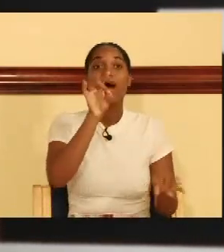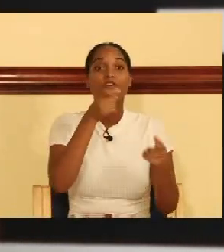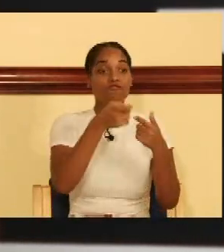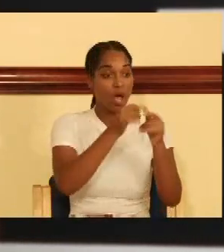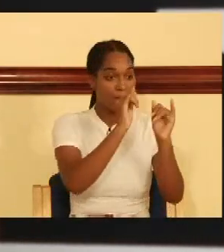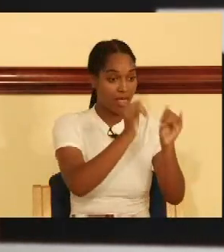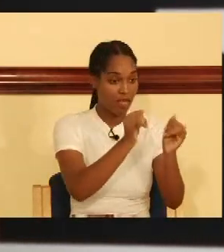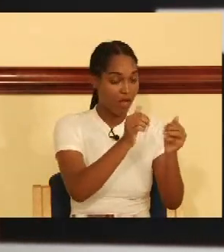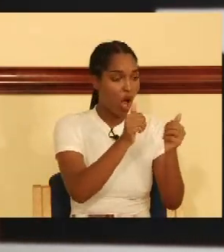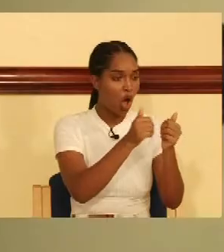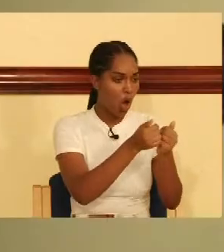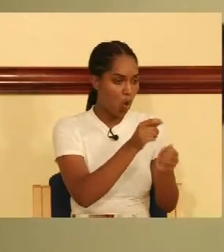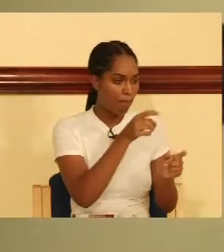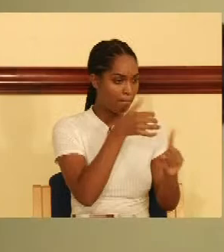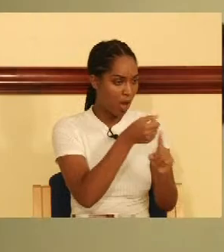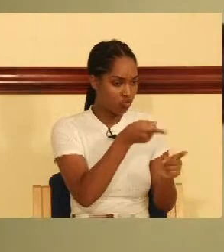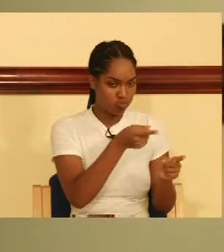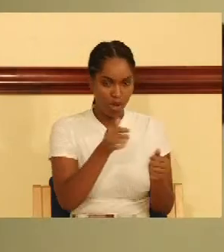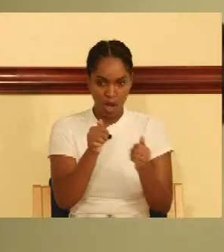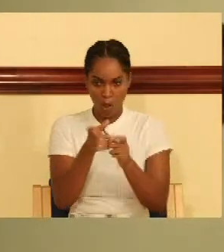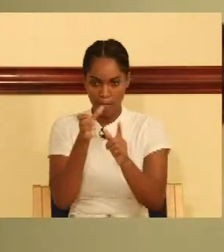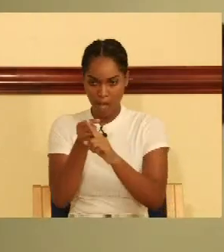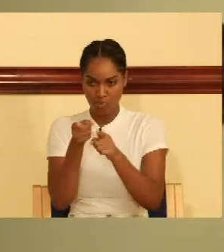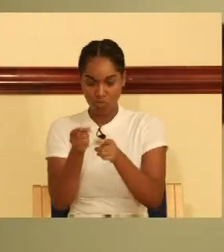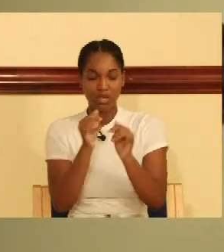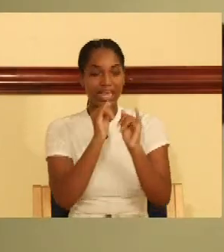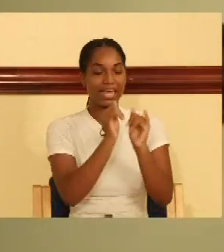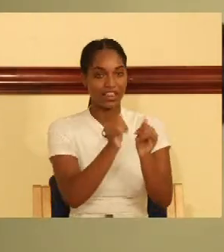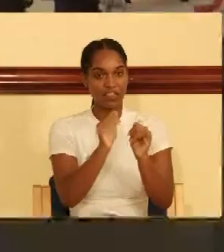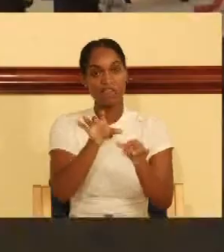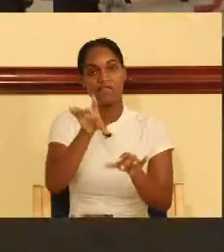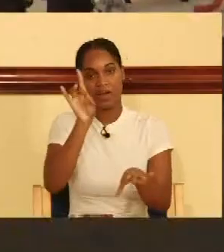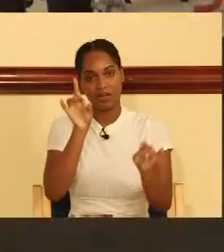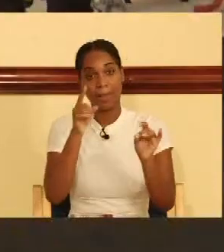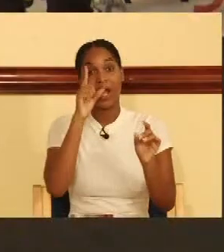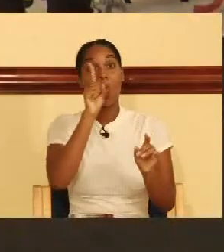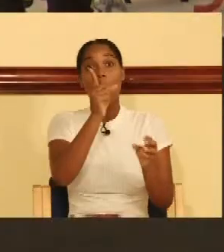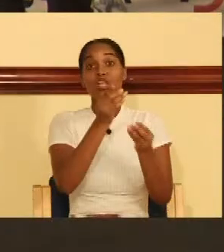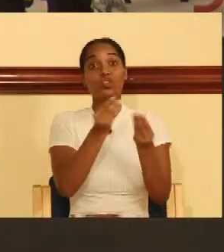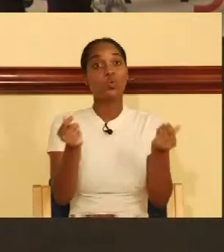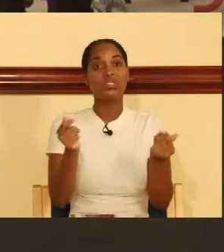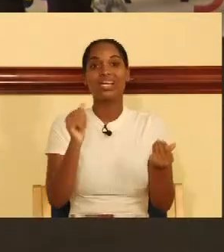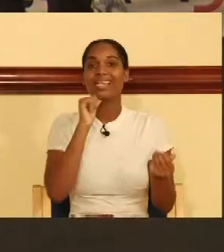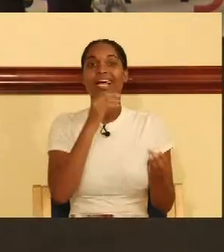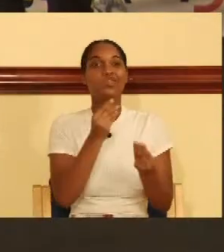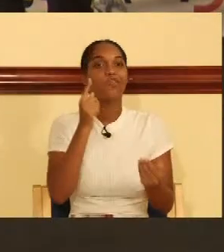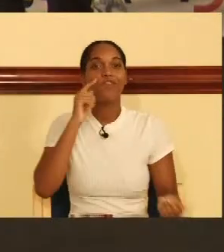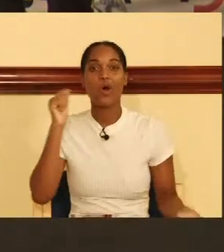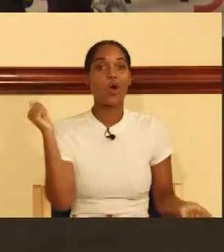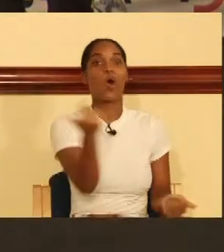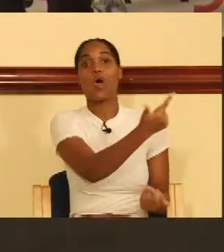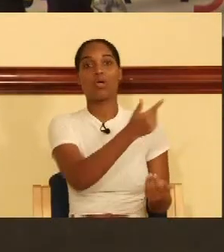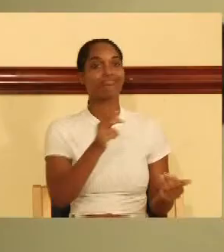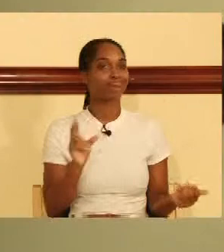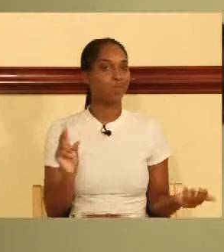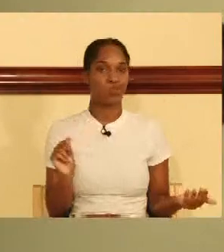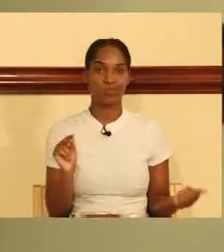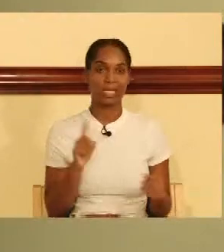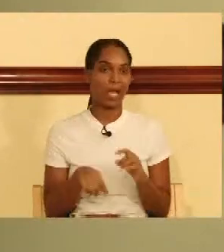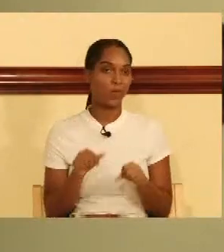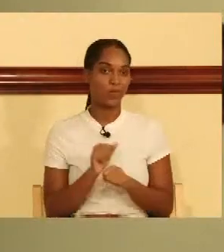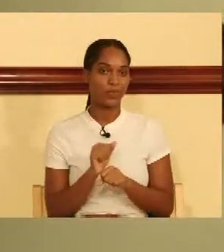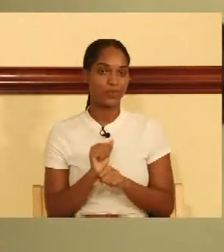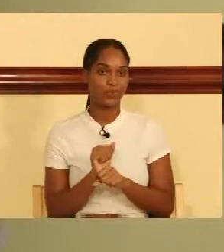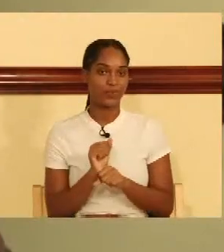how it impacts them and then help, because one solution is not the solution for everybody. Definitely, and it has to be a